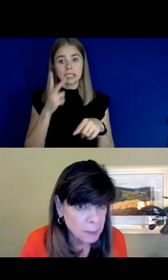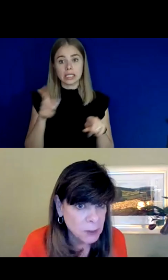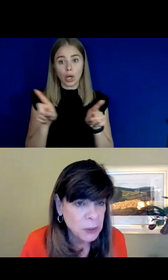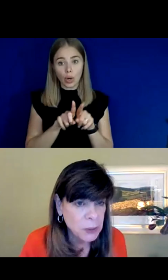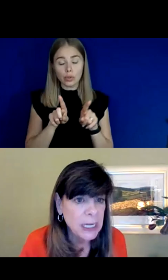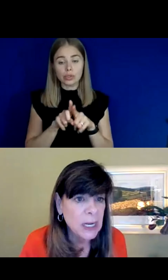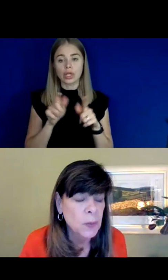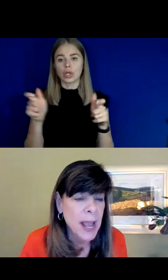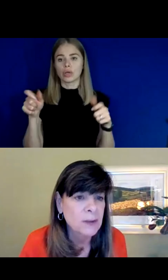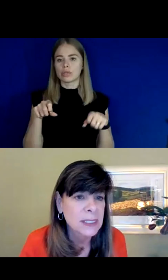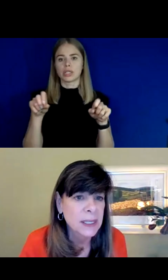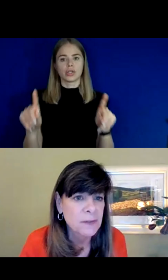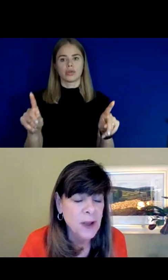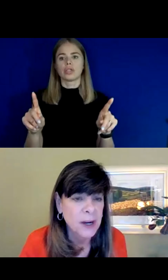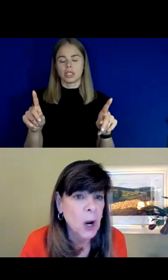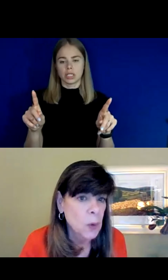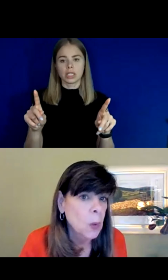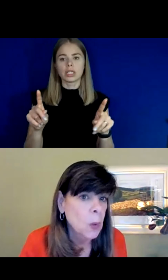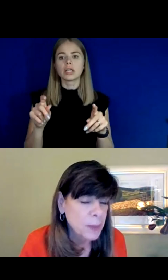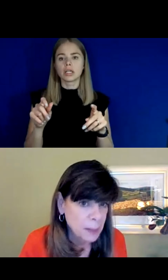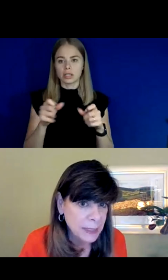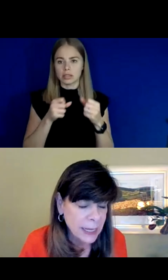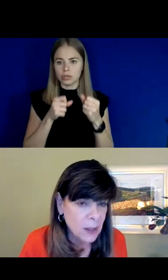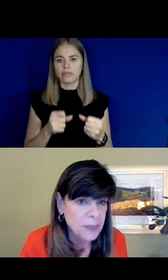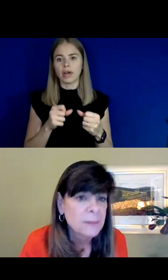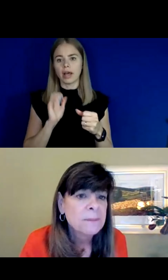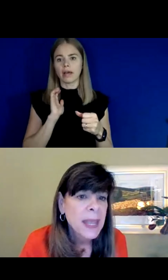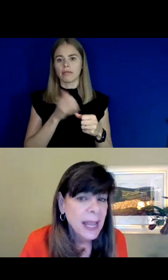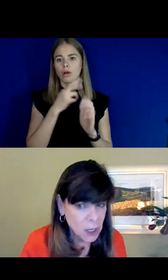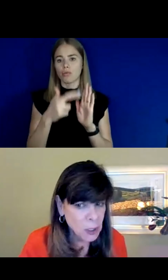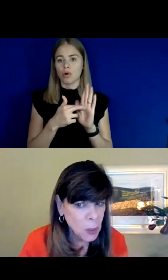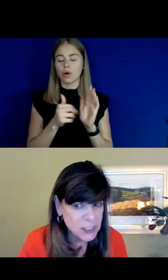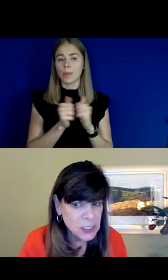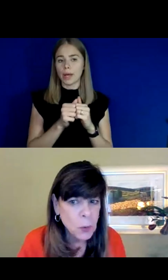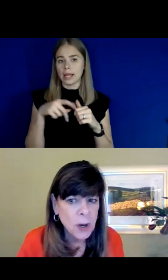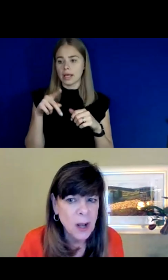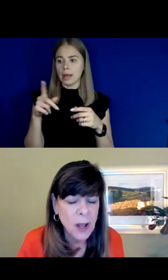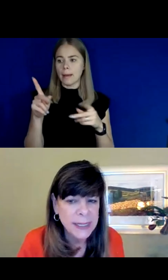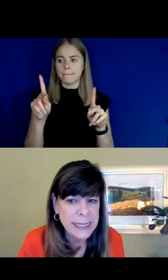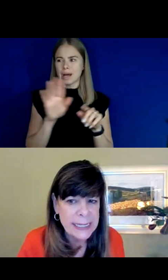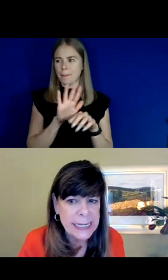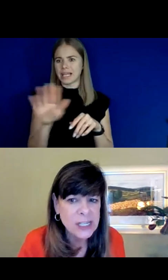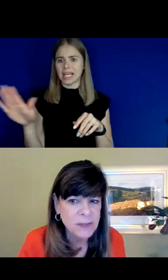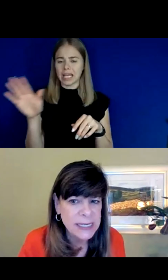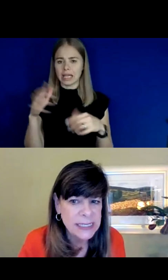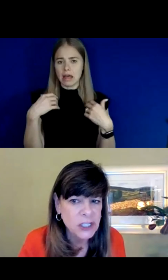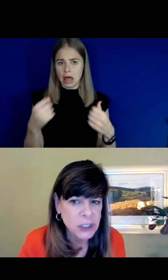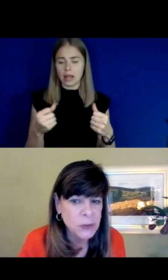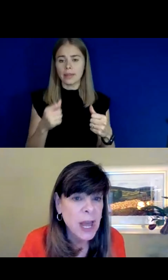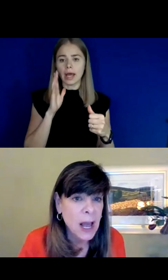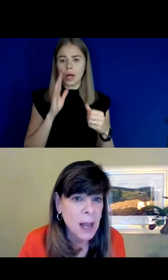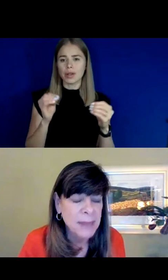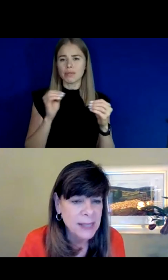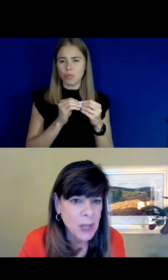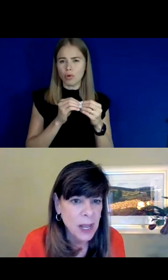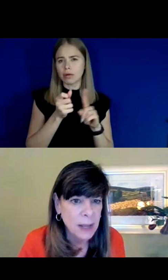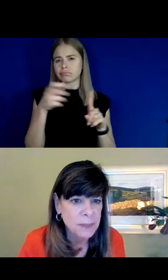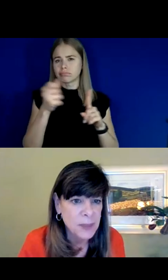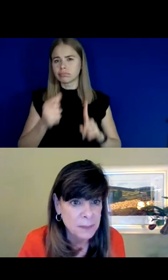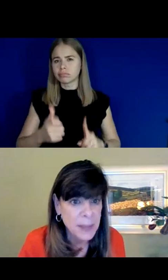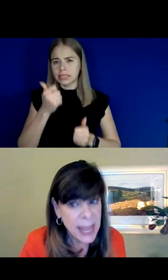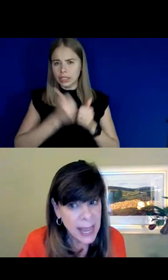huge opportunity around solidifying our role with public health. And I'll go into more on each of these issues